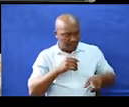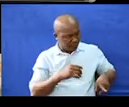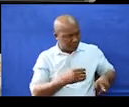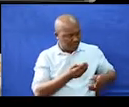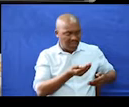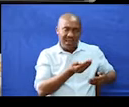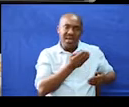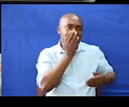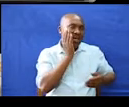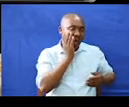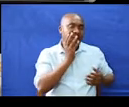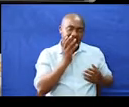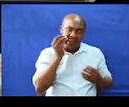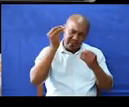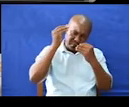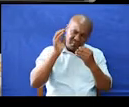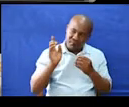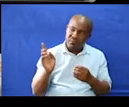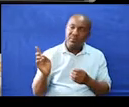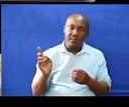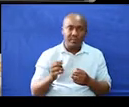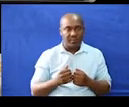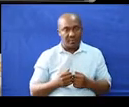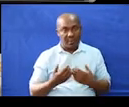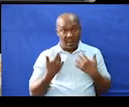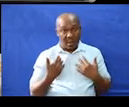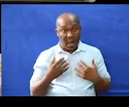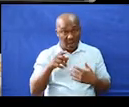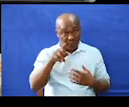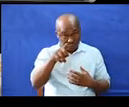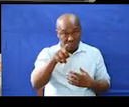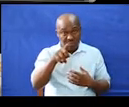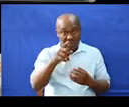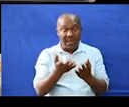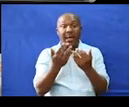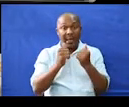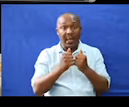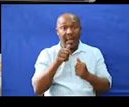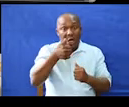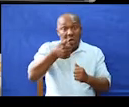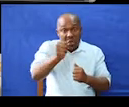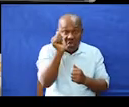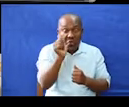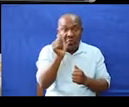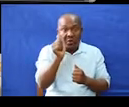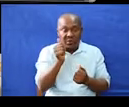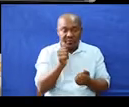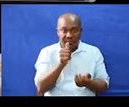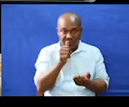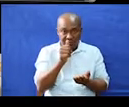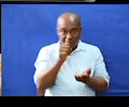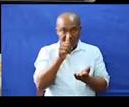Now, can you judge this statement of Lamarck that evolution